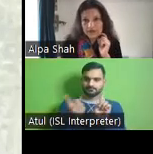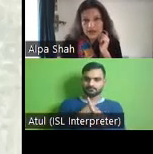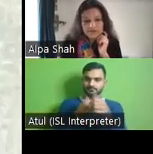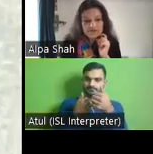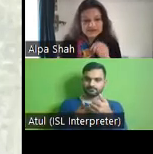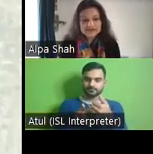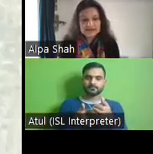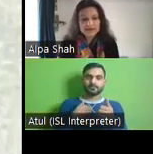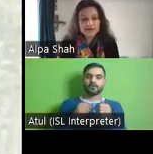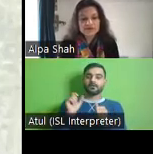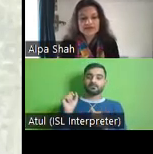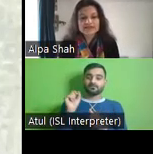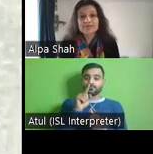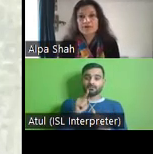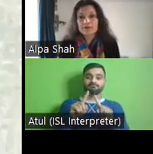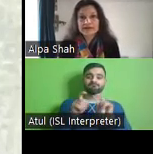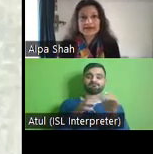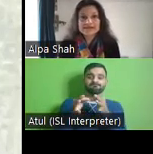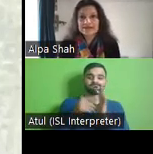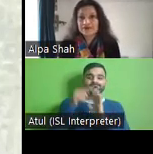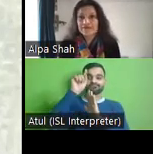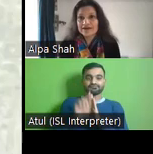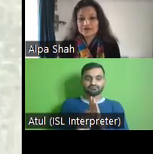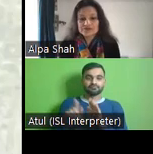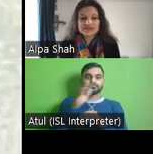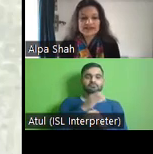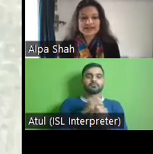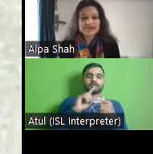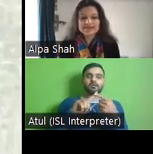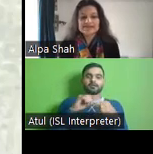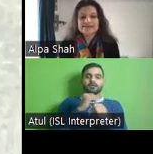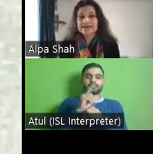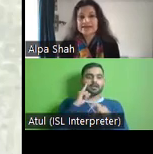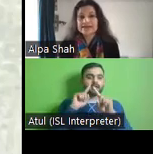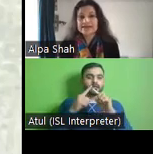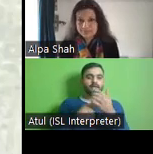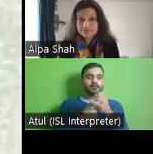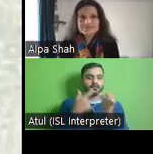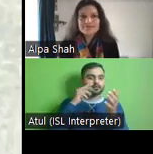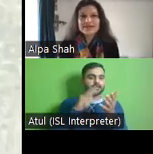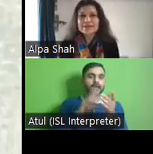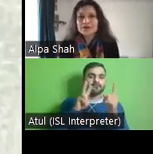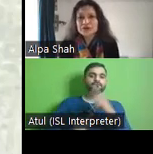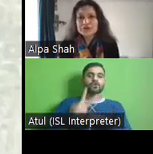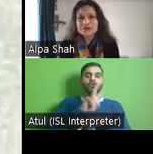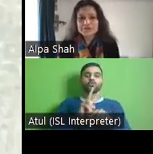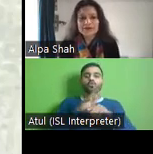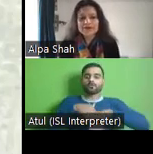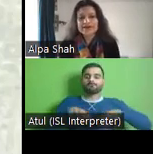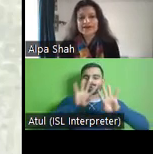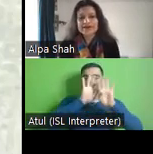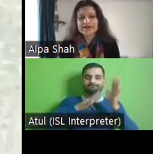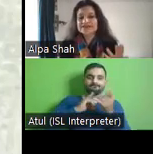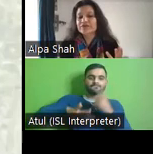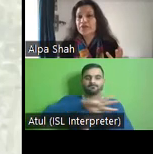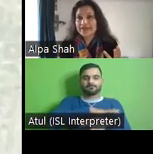following. First, I'm going to explore egalitarian values in Adivasi society. And I'm going to do it by